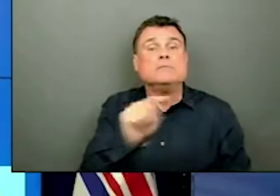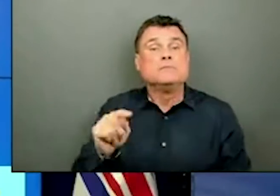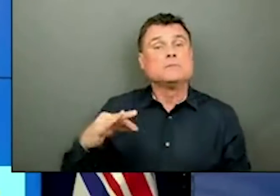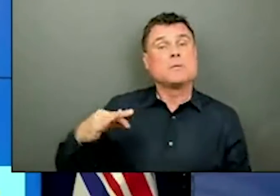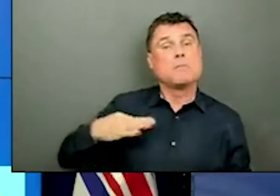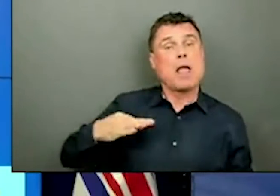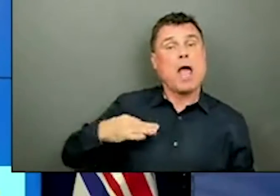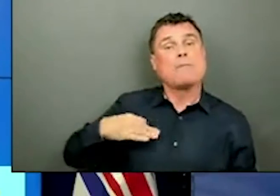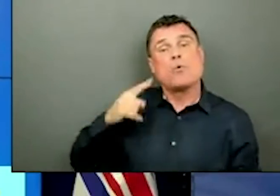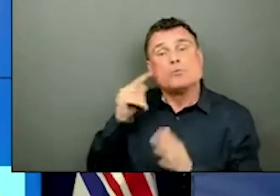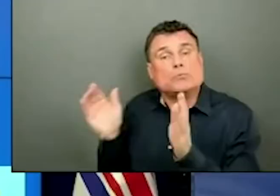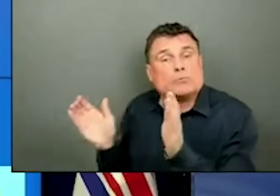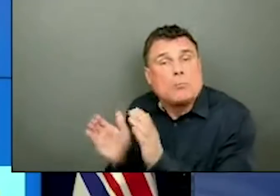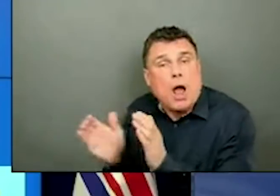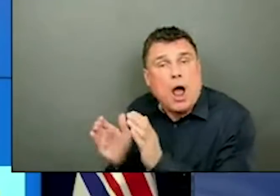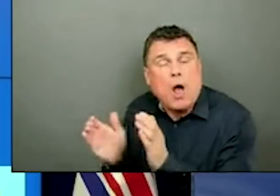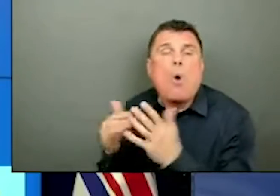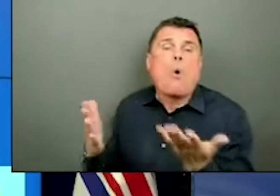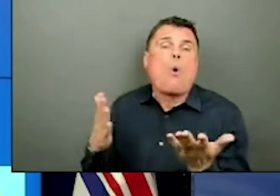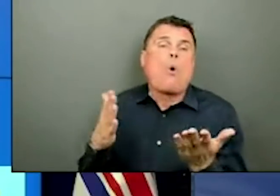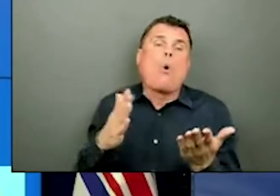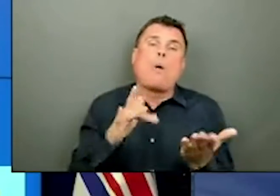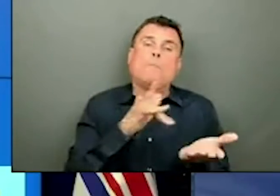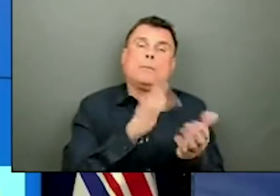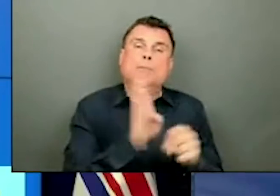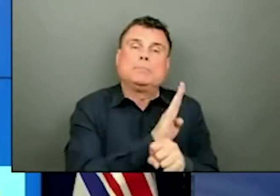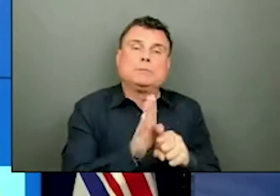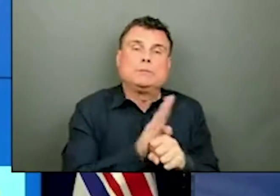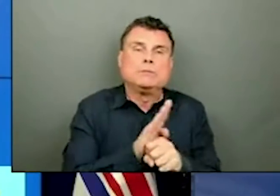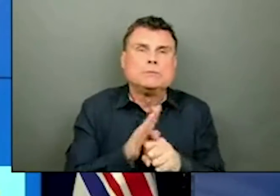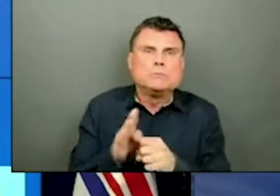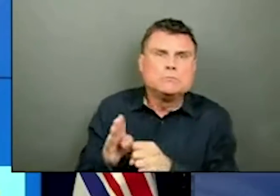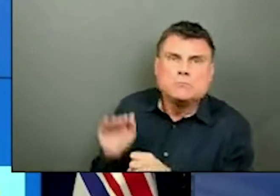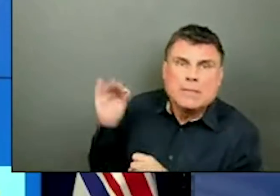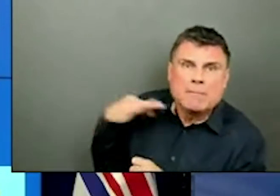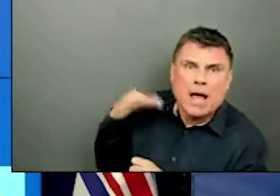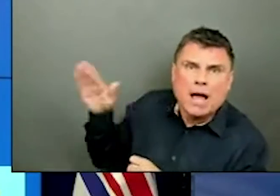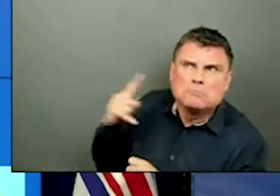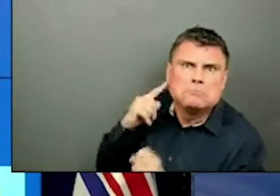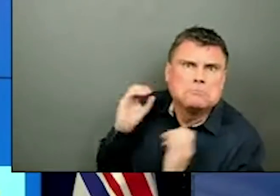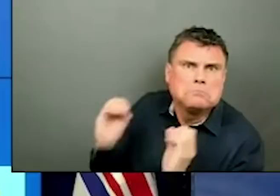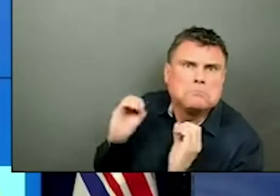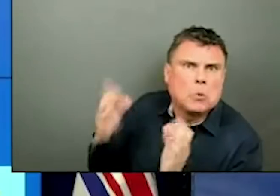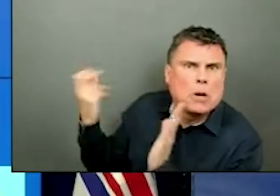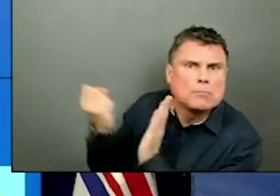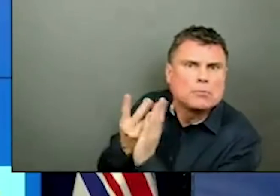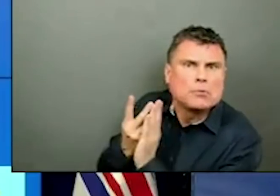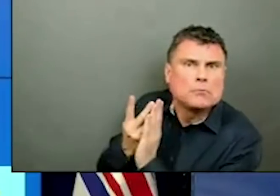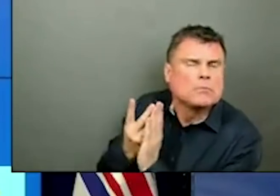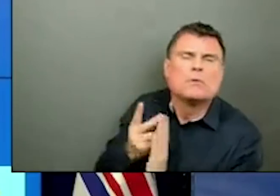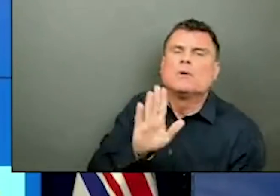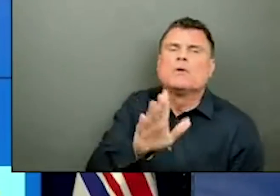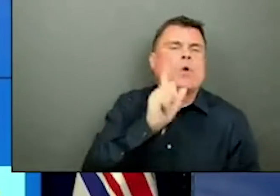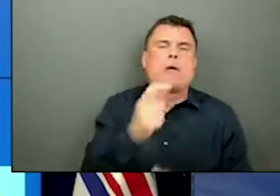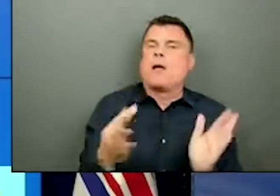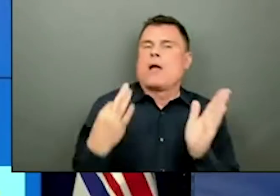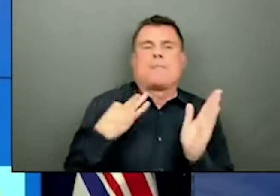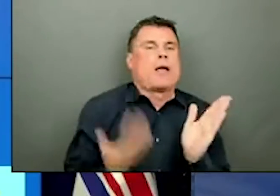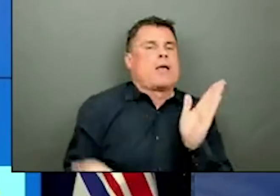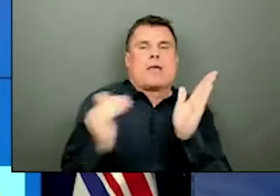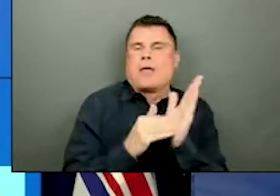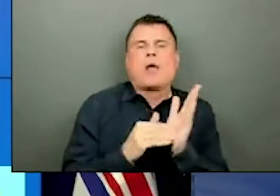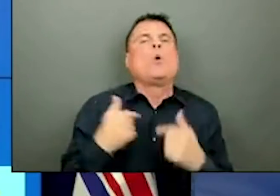Program that haven't got an answer whether they're approved or not, they also don't need to reapply. We will also be proactively reaching out to